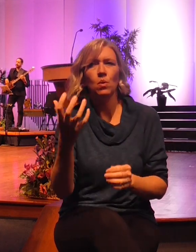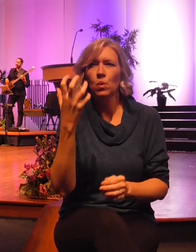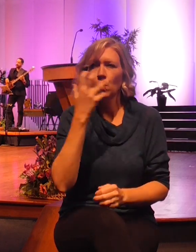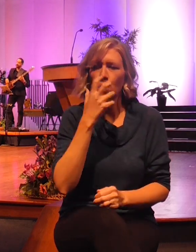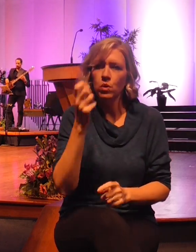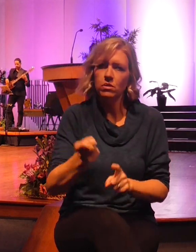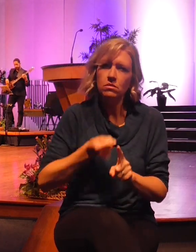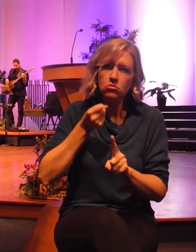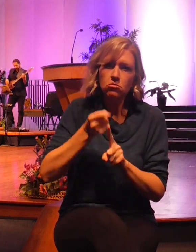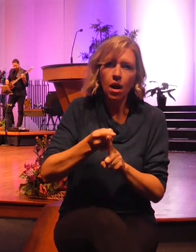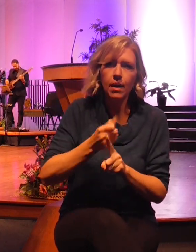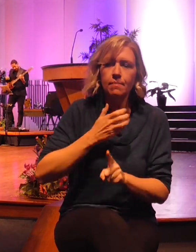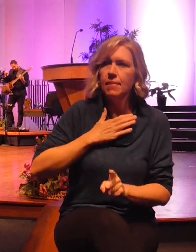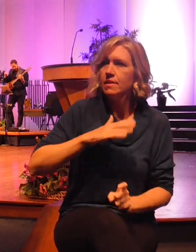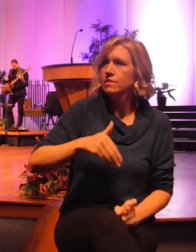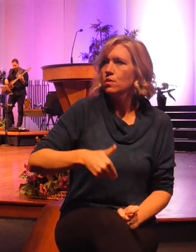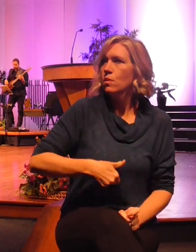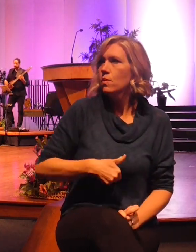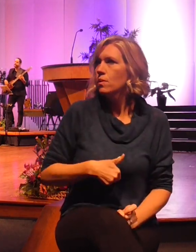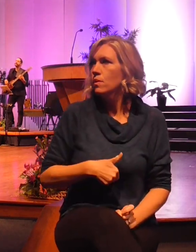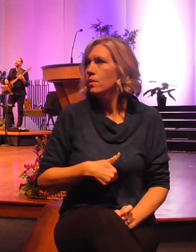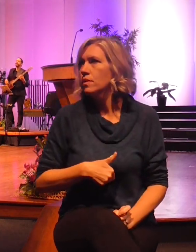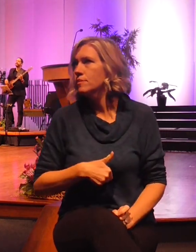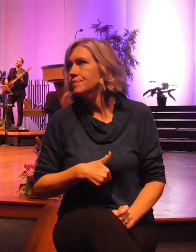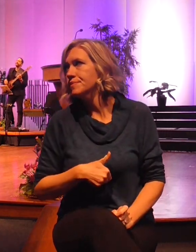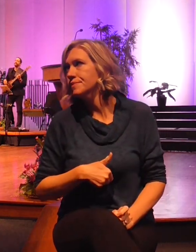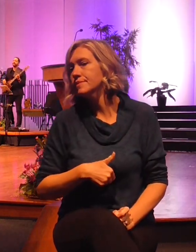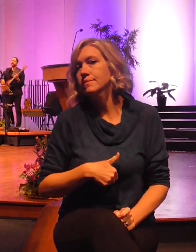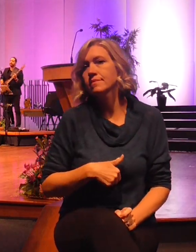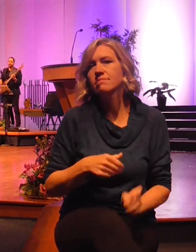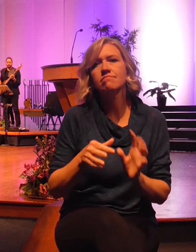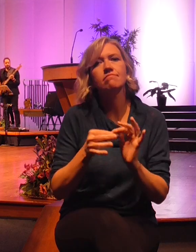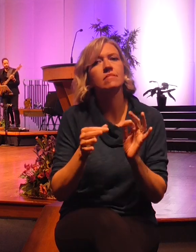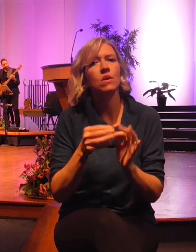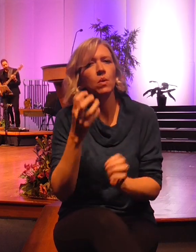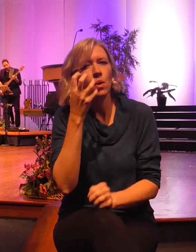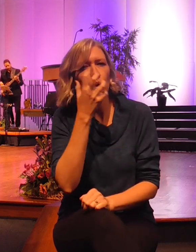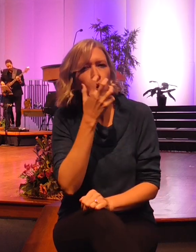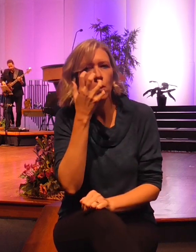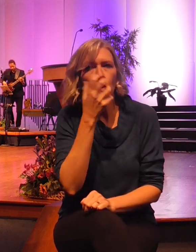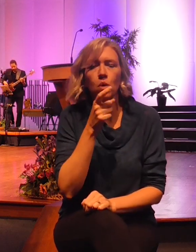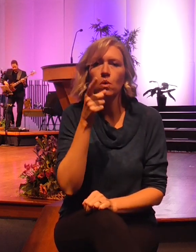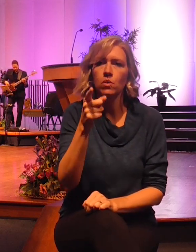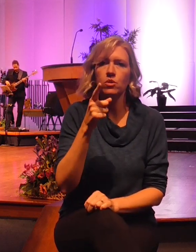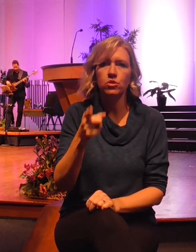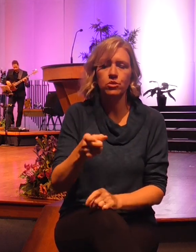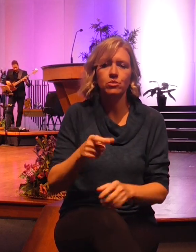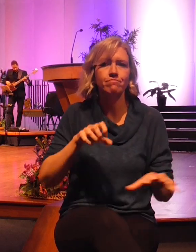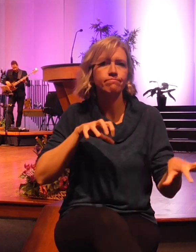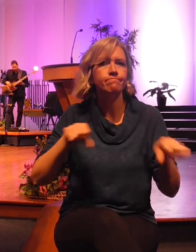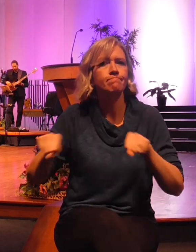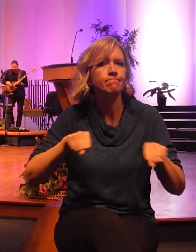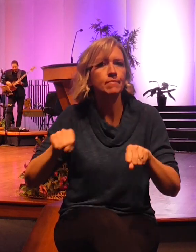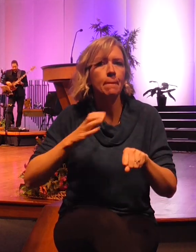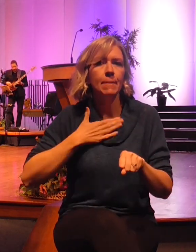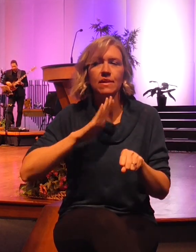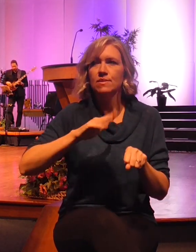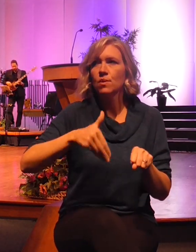my soul. I say, oh, you rock my soul.